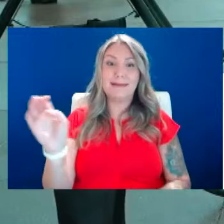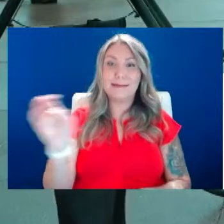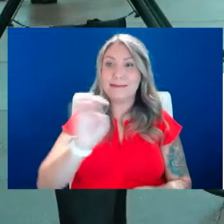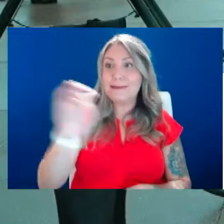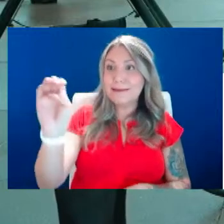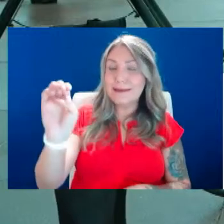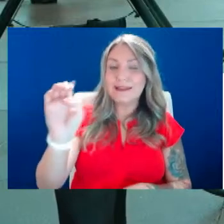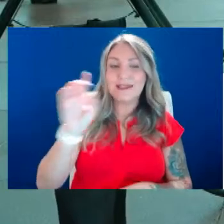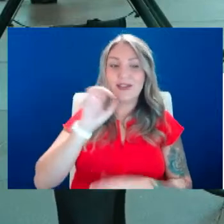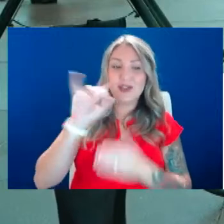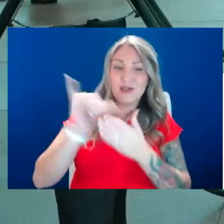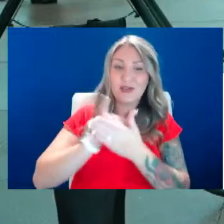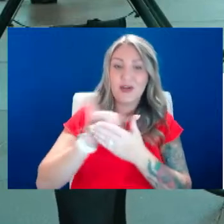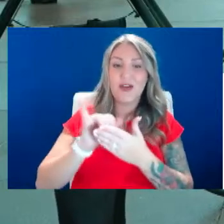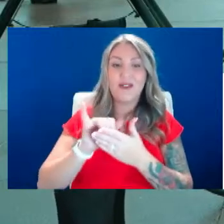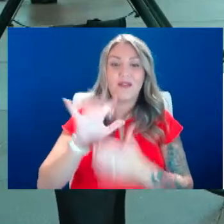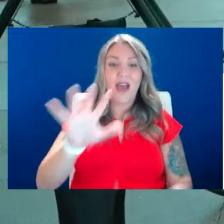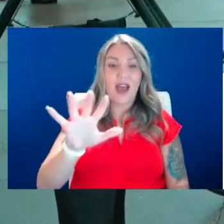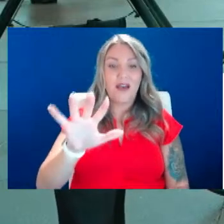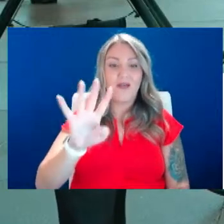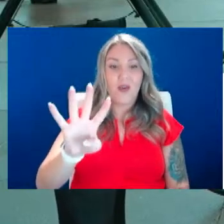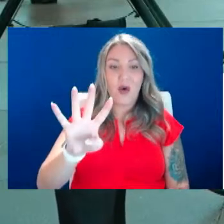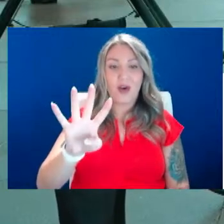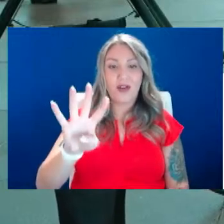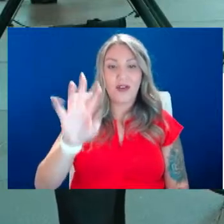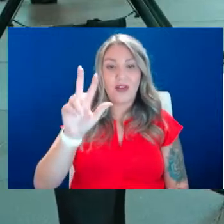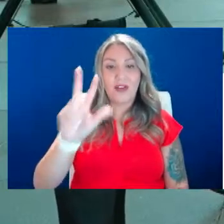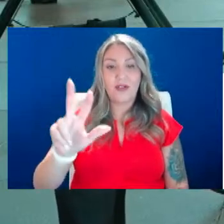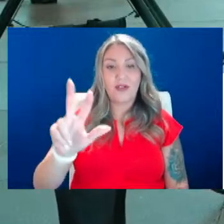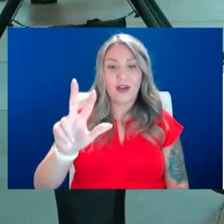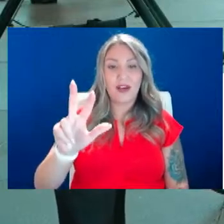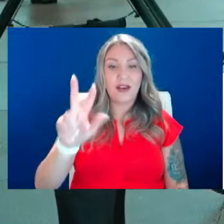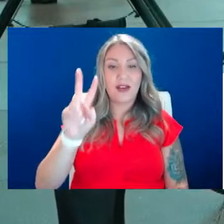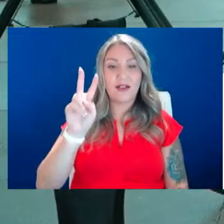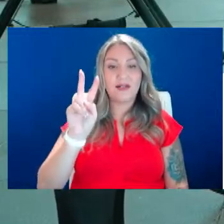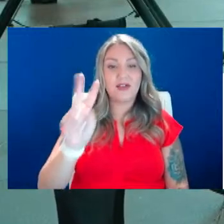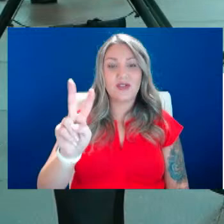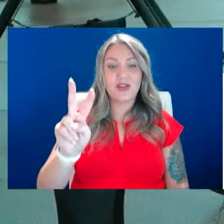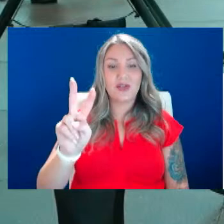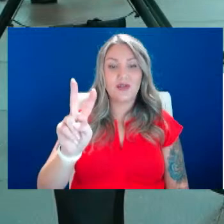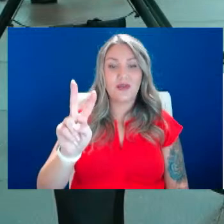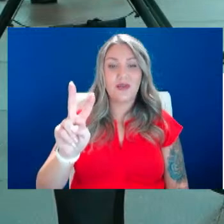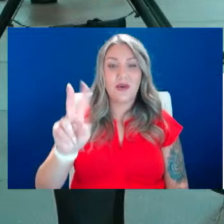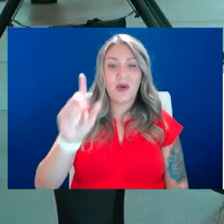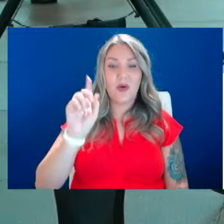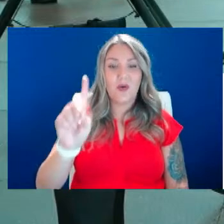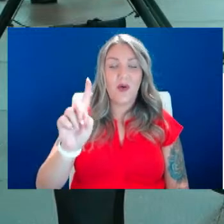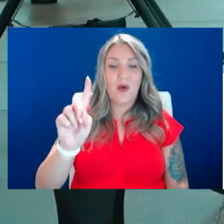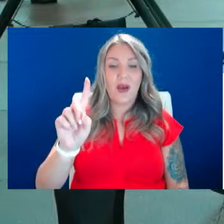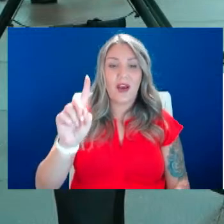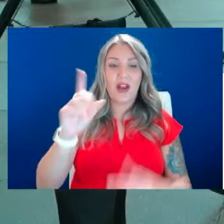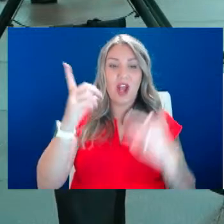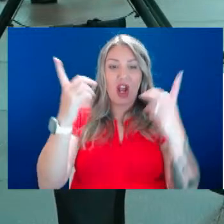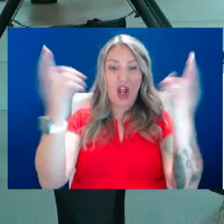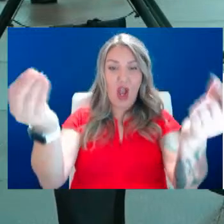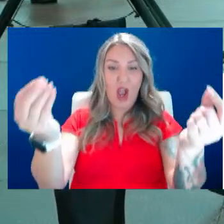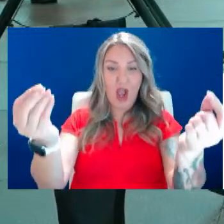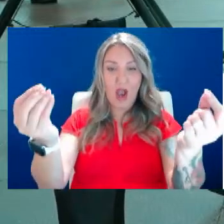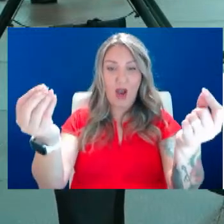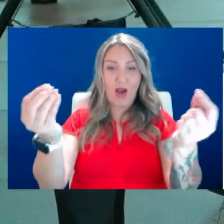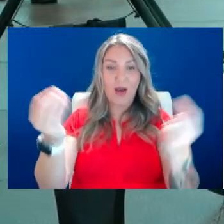down. 5, 4, 3, 2, go.